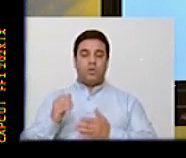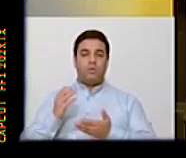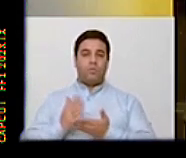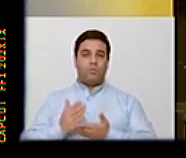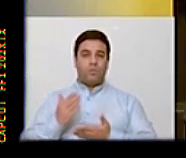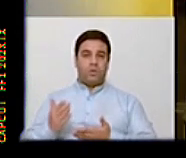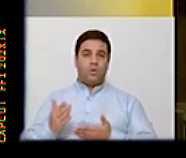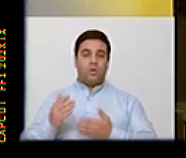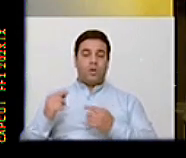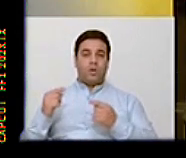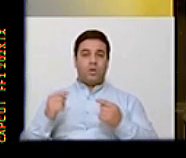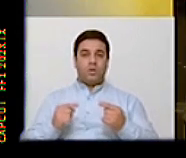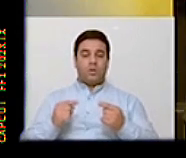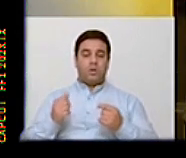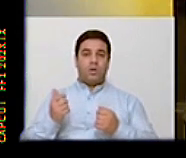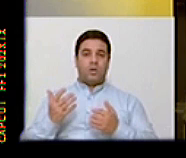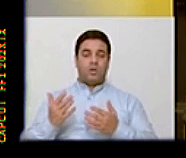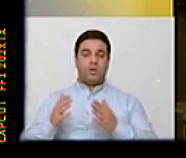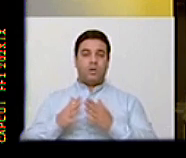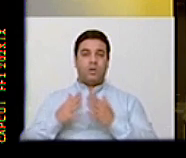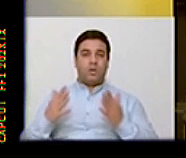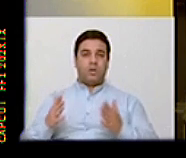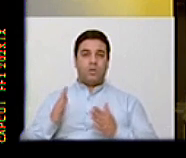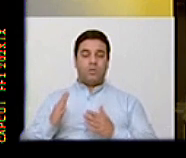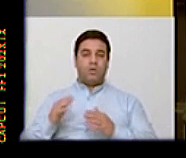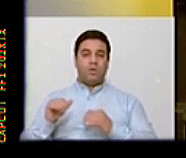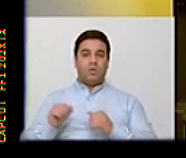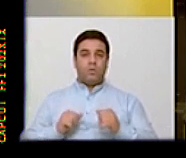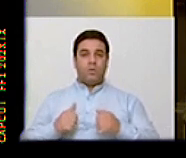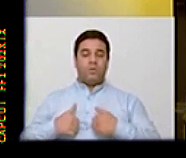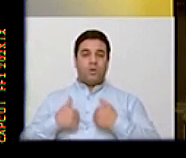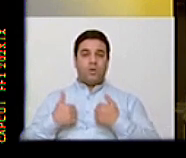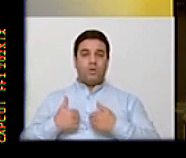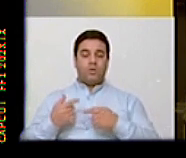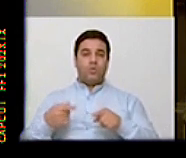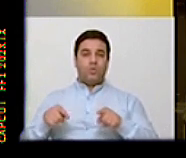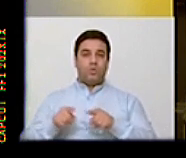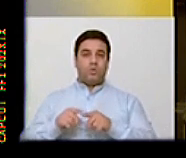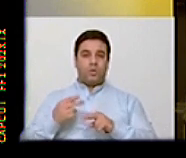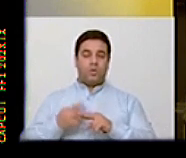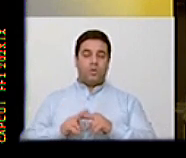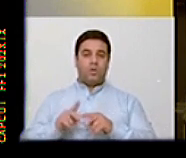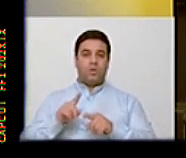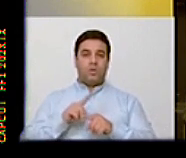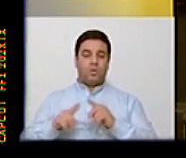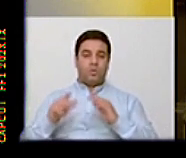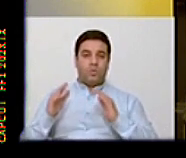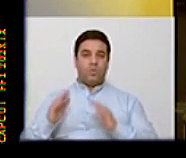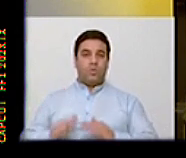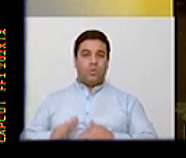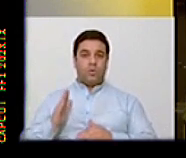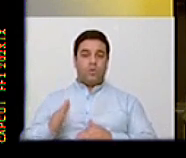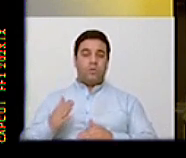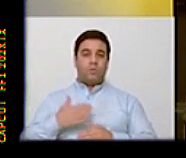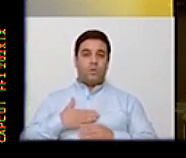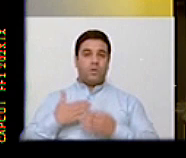ekan. Qarshiliklar qanchalar katta bo'lsa, tebranma harakatlar shunchalar tez so'nib boradi. Biz hayotda